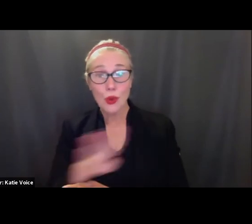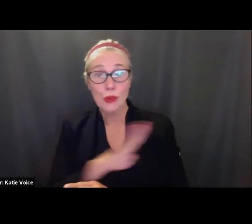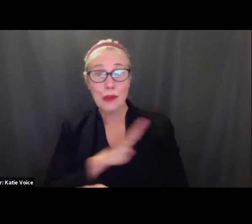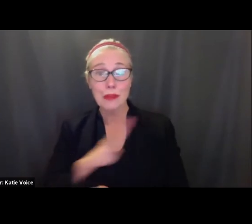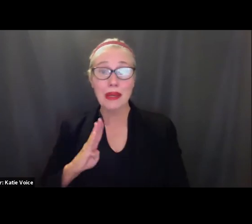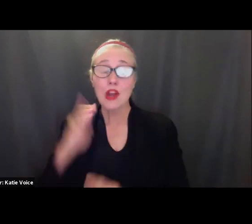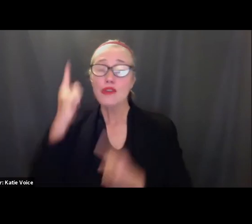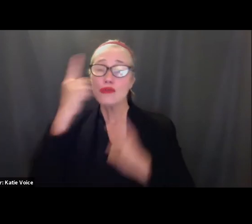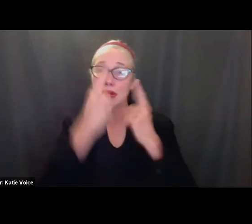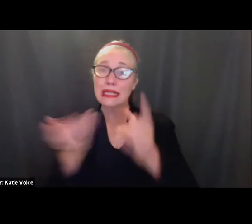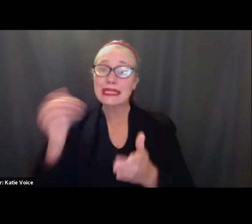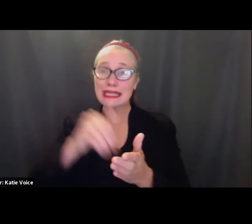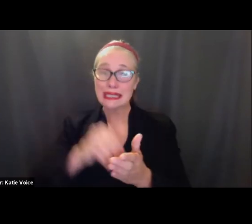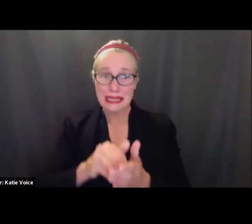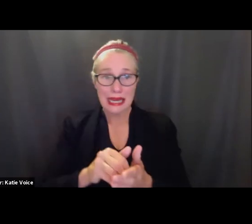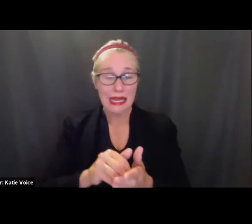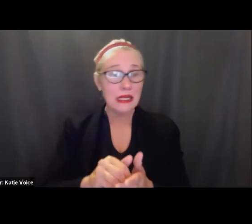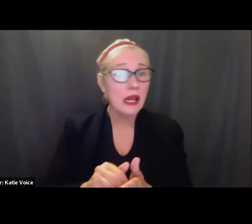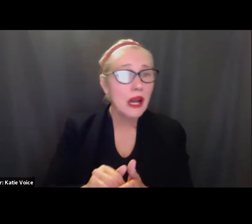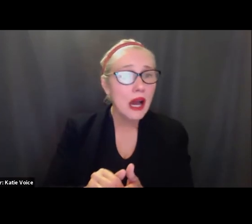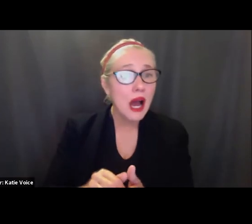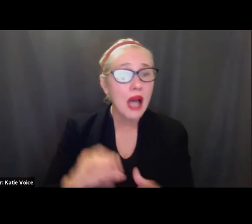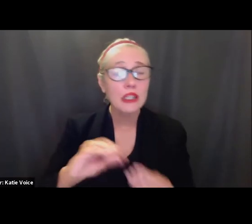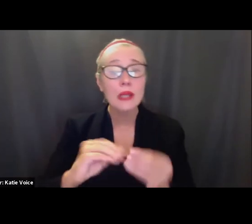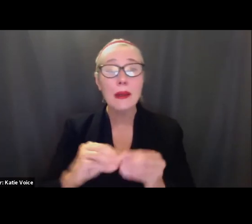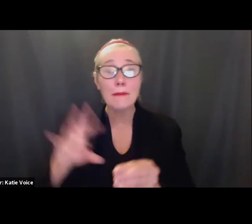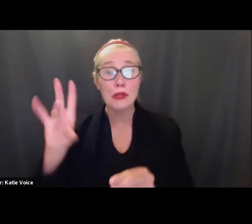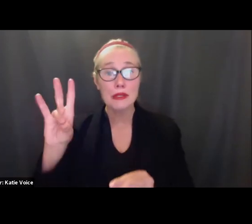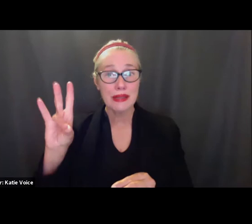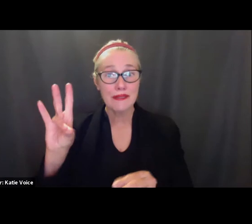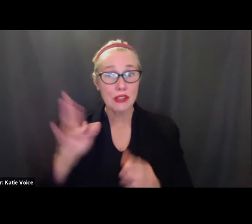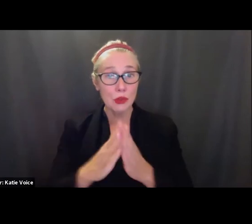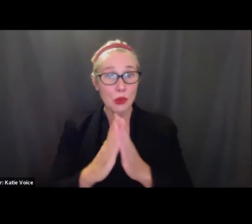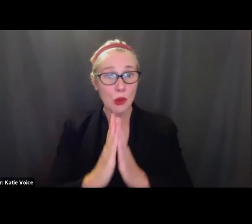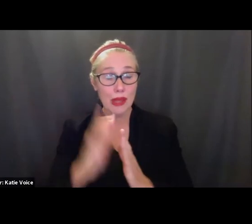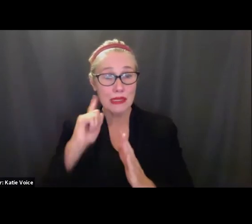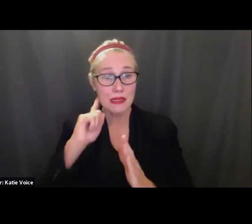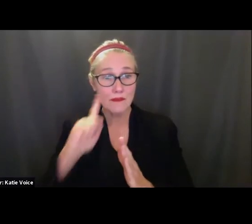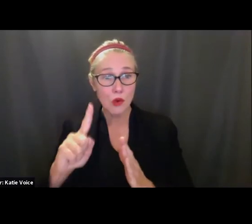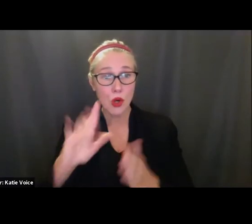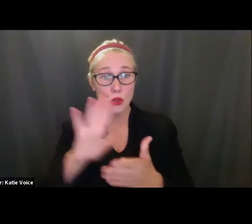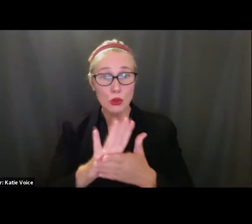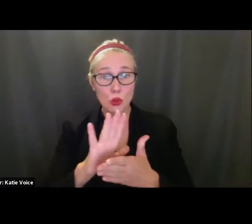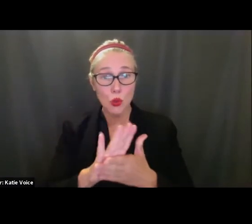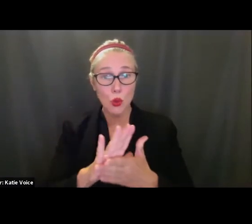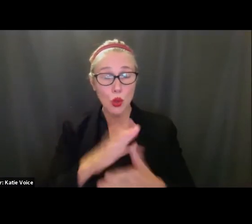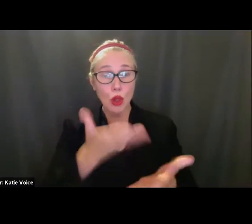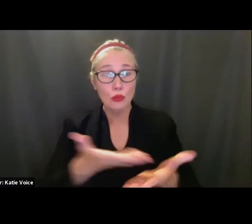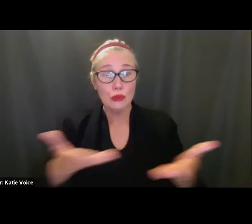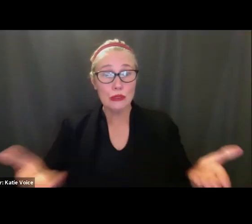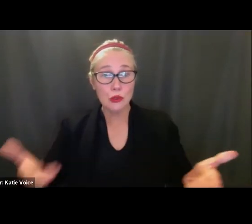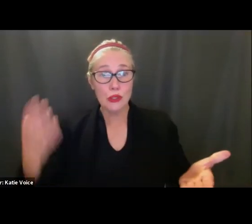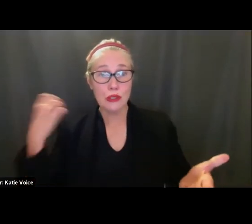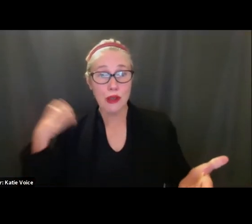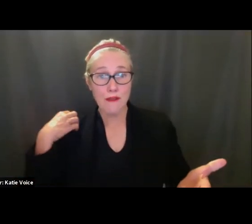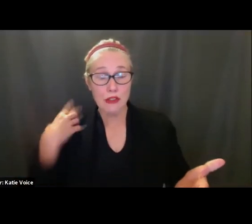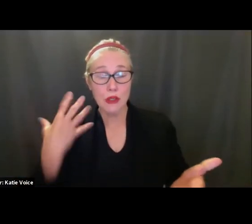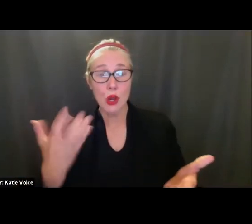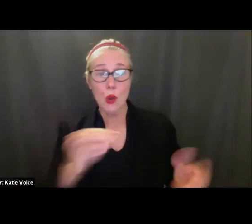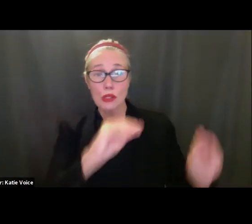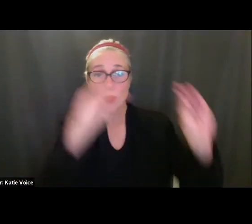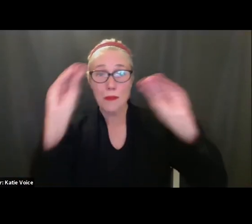our items on action agenda item number seven the request for a school resource officer we would like to move that item to a